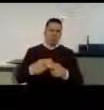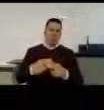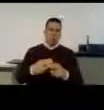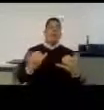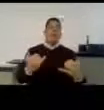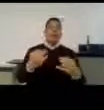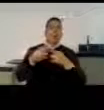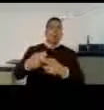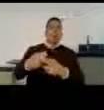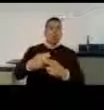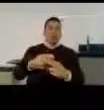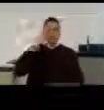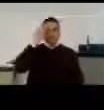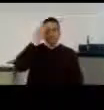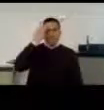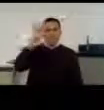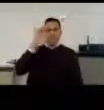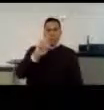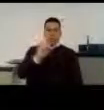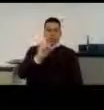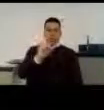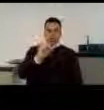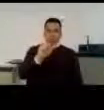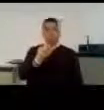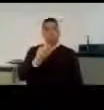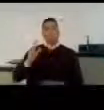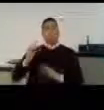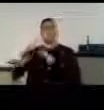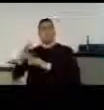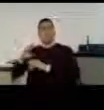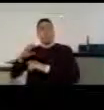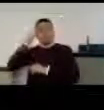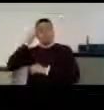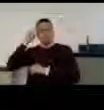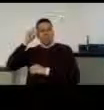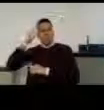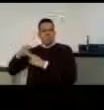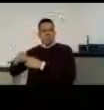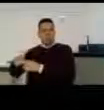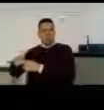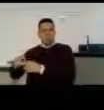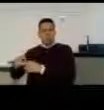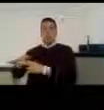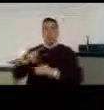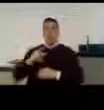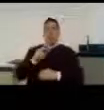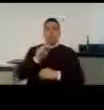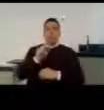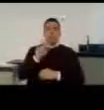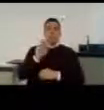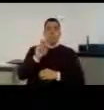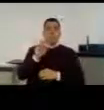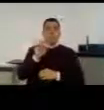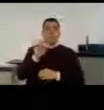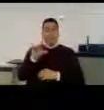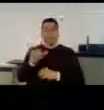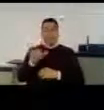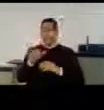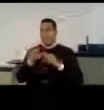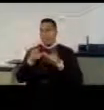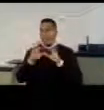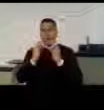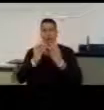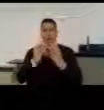that an intellectual disability. And so the Kennedy family had a very profound desire to really